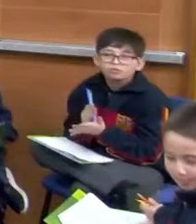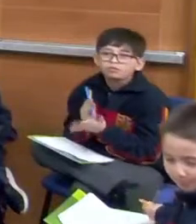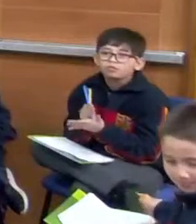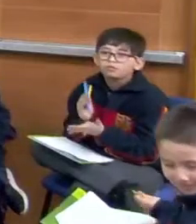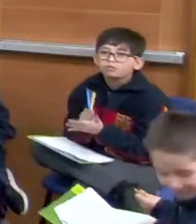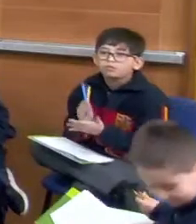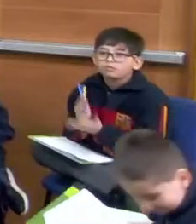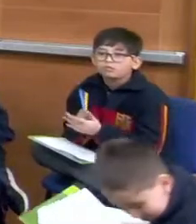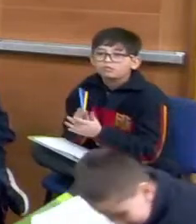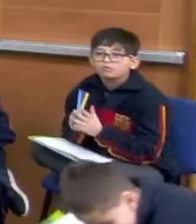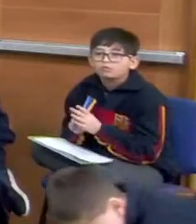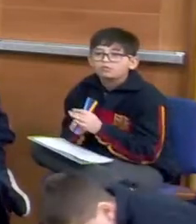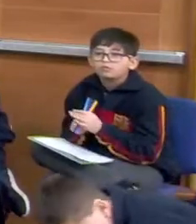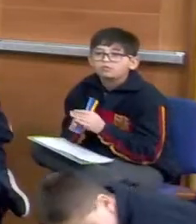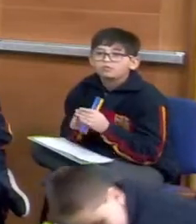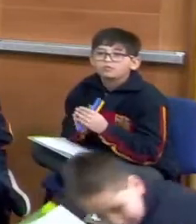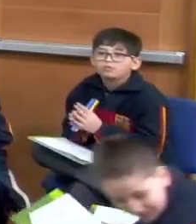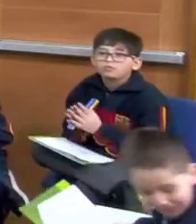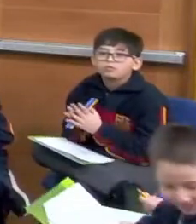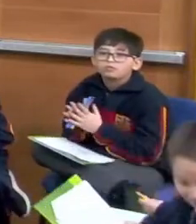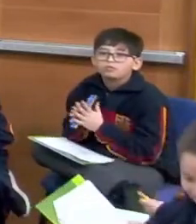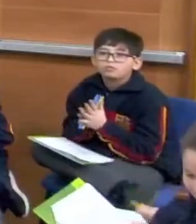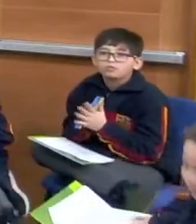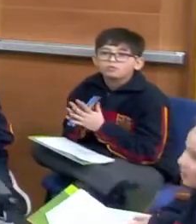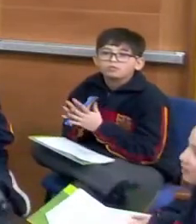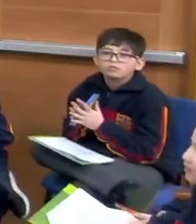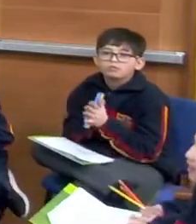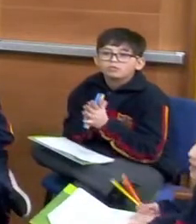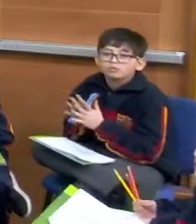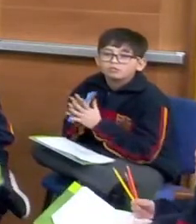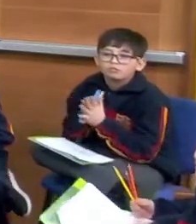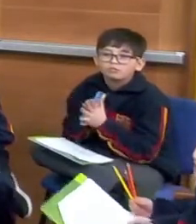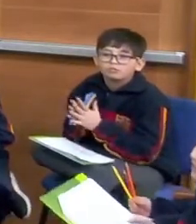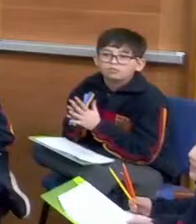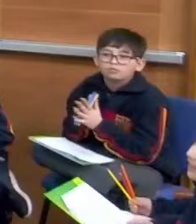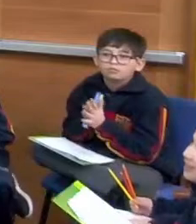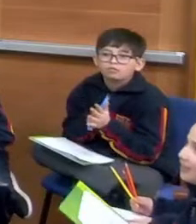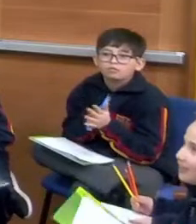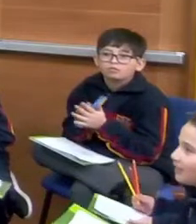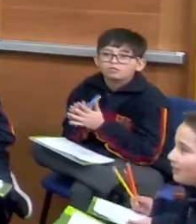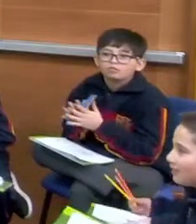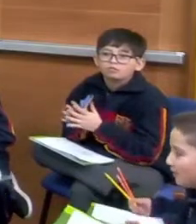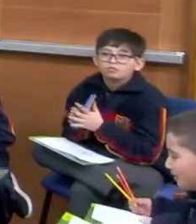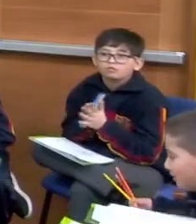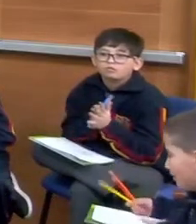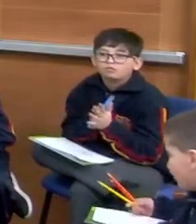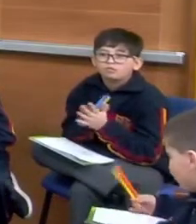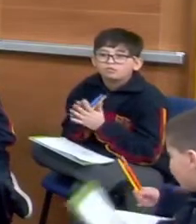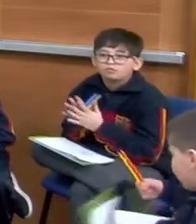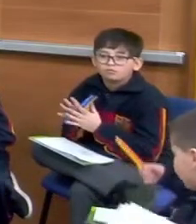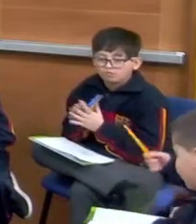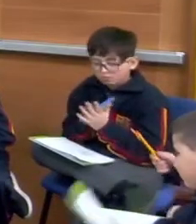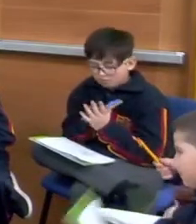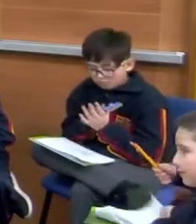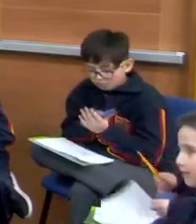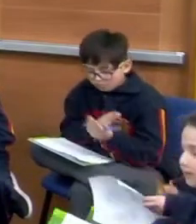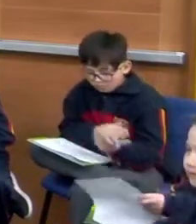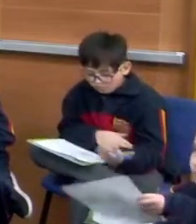Okay, go for it. Yes. April rain, song